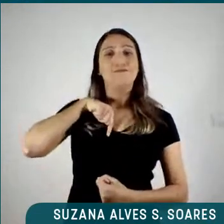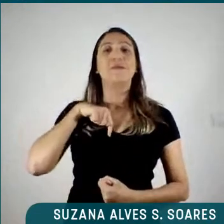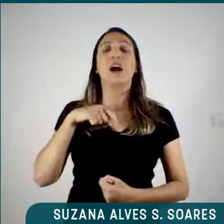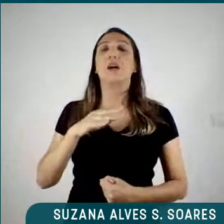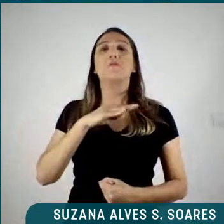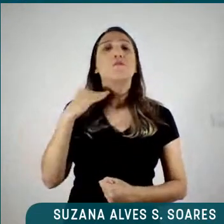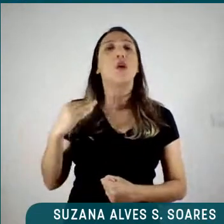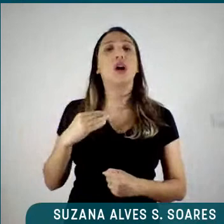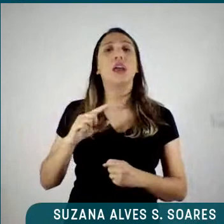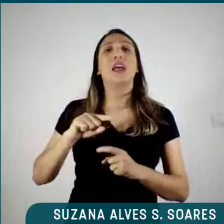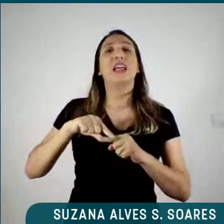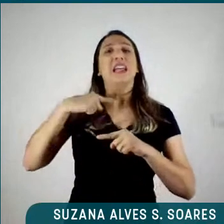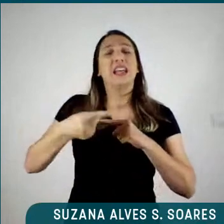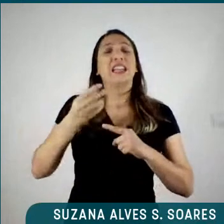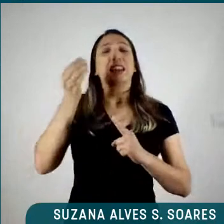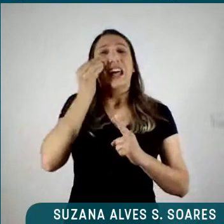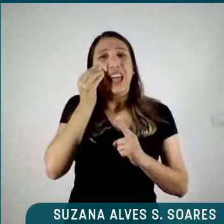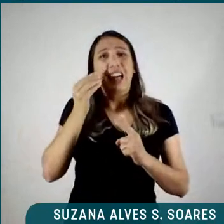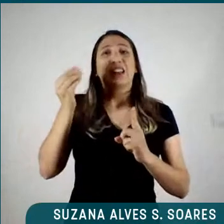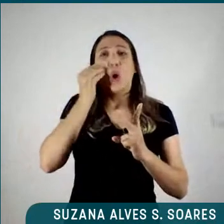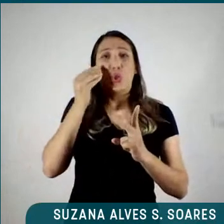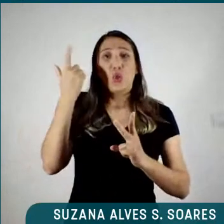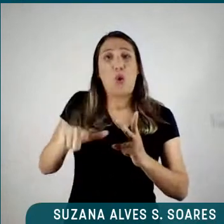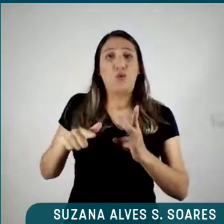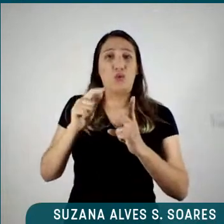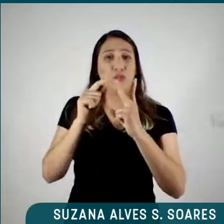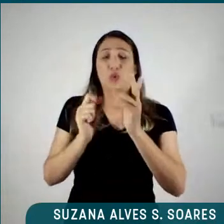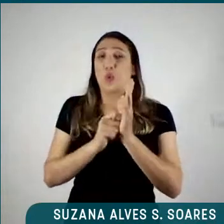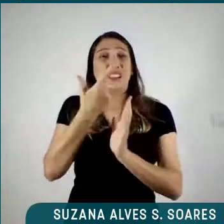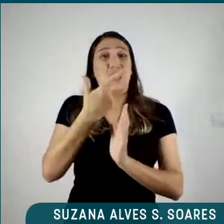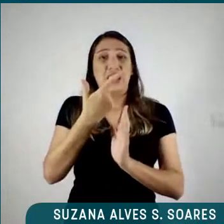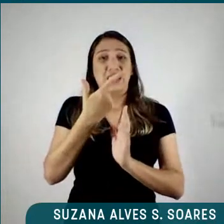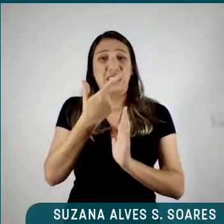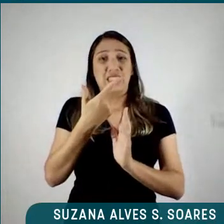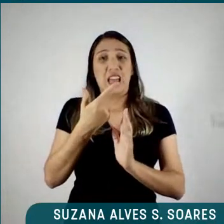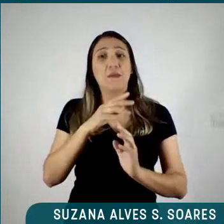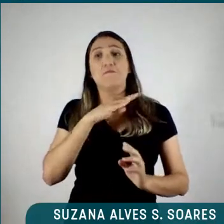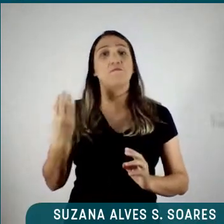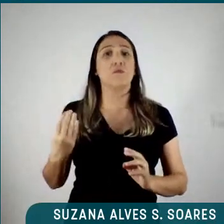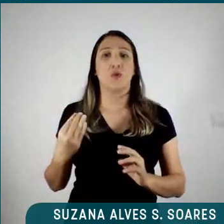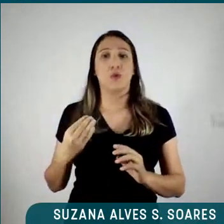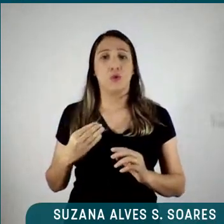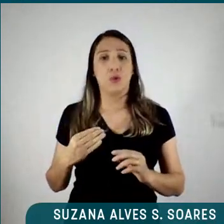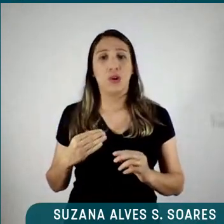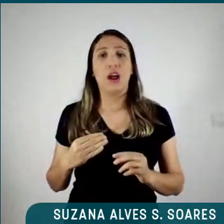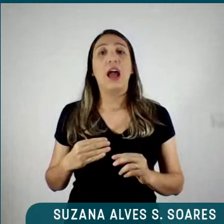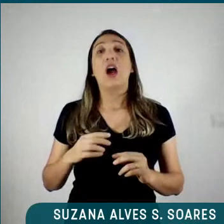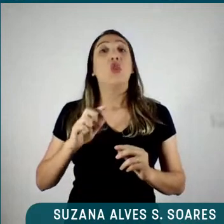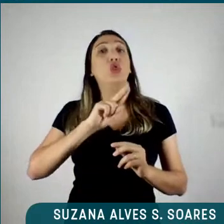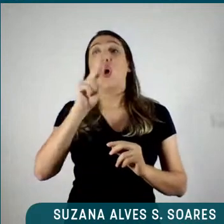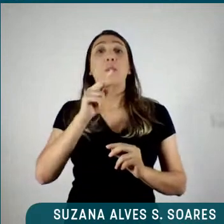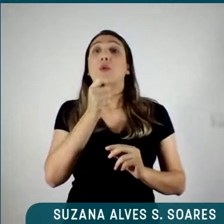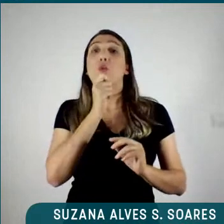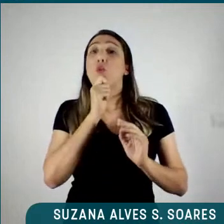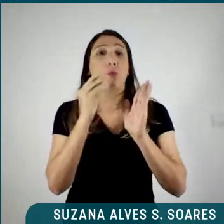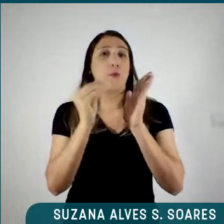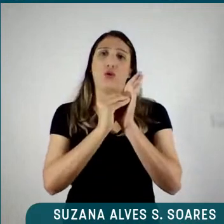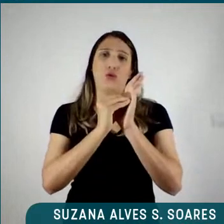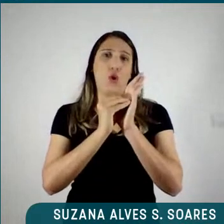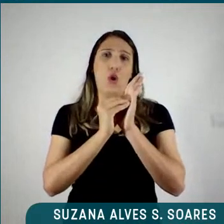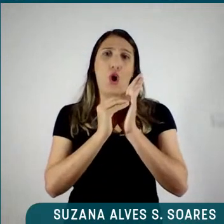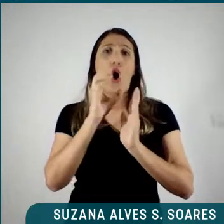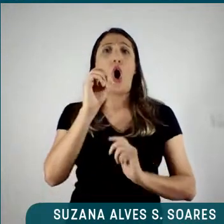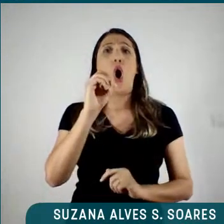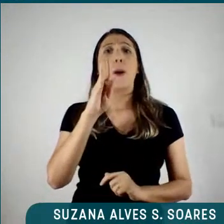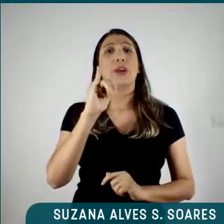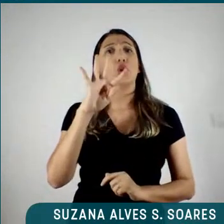abortion method that it was used in the 80s because she used a probe. This is something that it